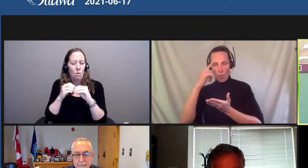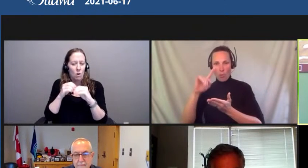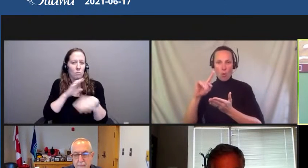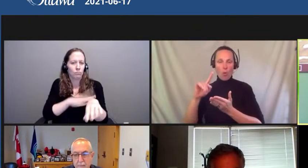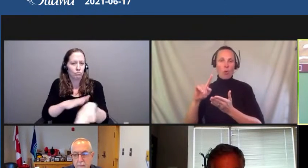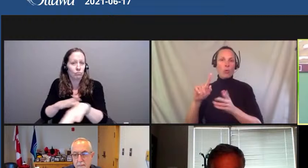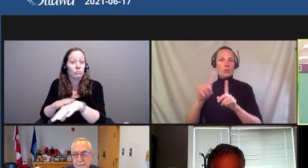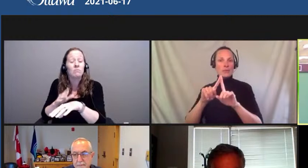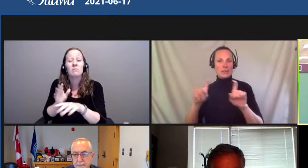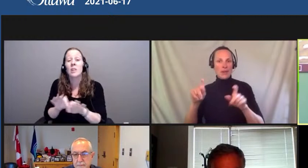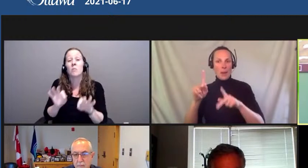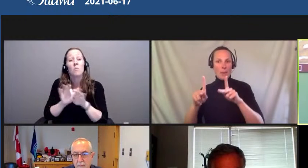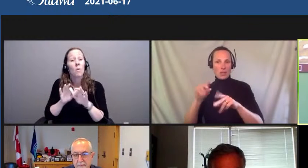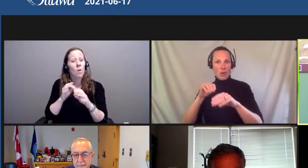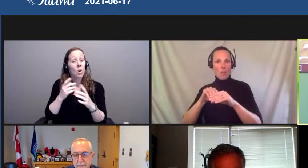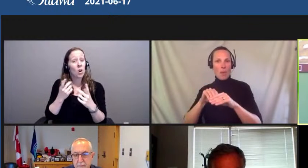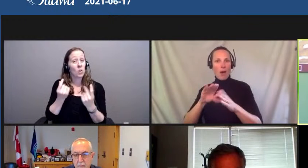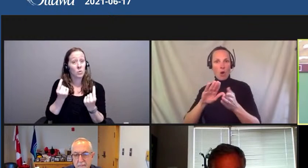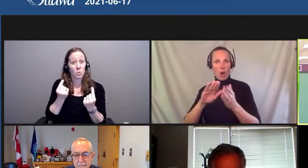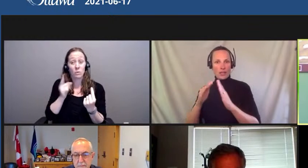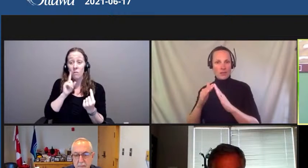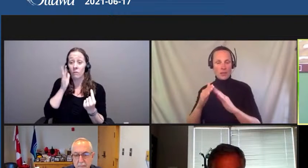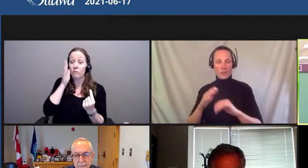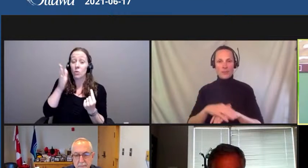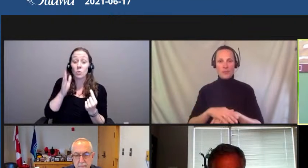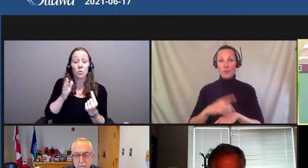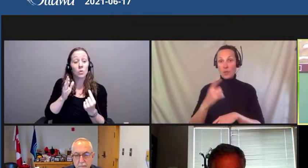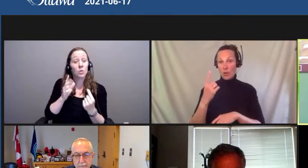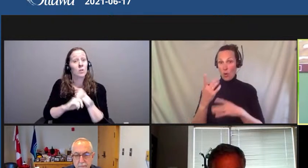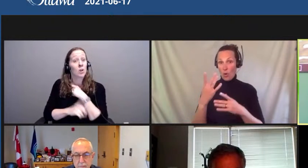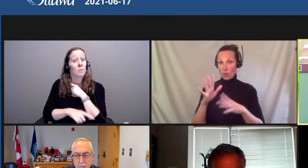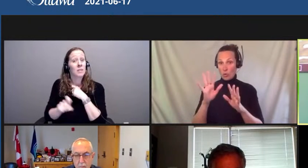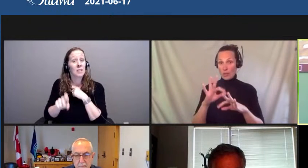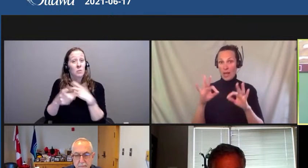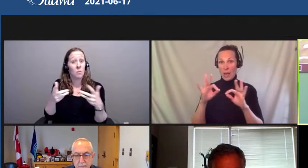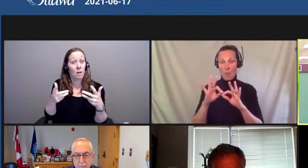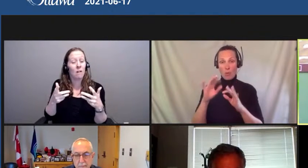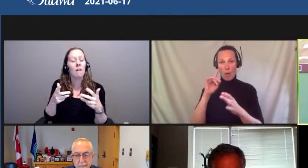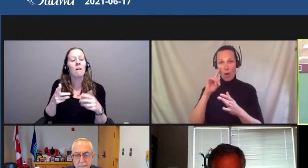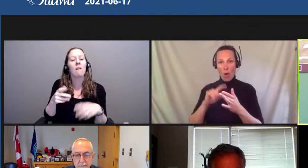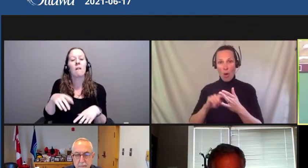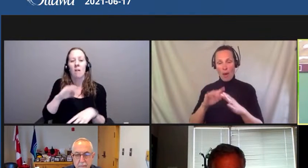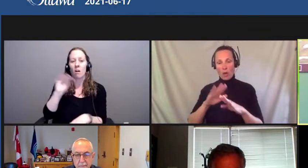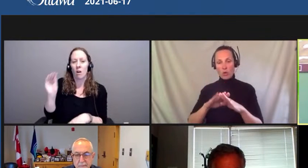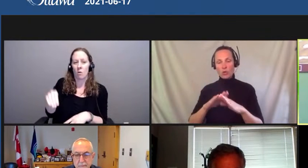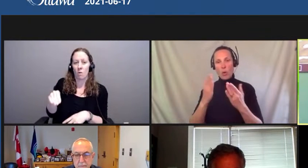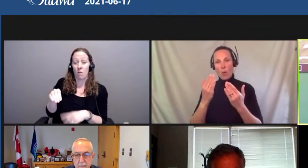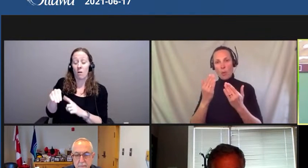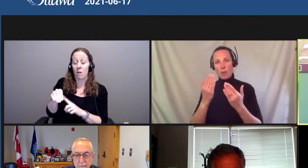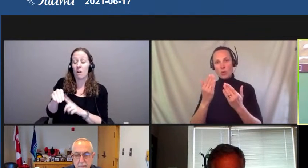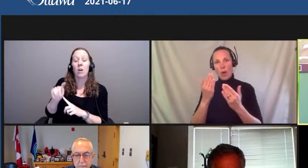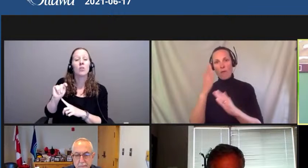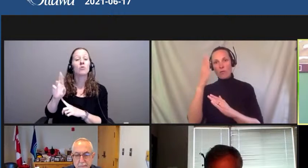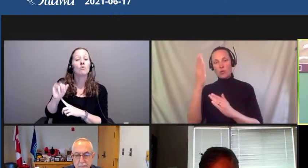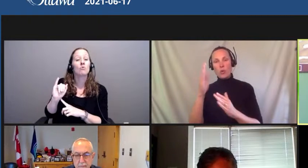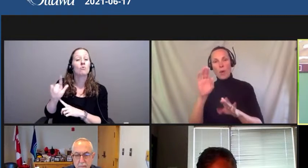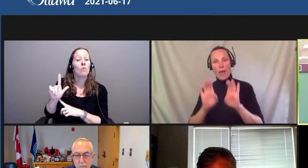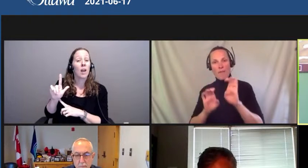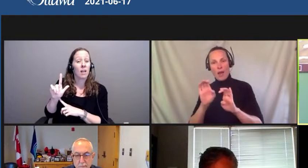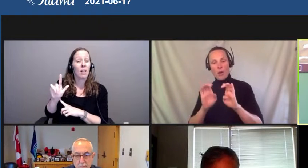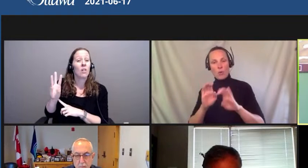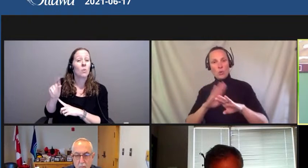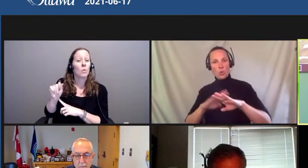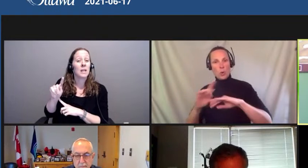need to consider when assessing future waste needs in Ottawa is the lifespan of the trail waste facility,